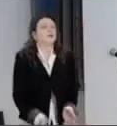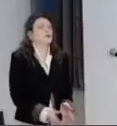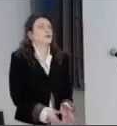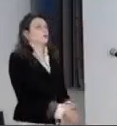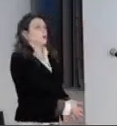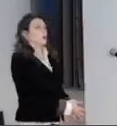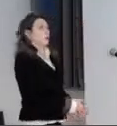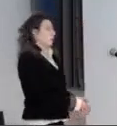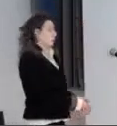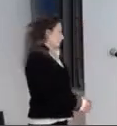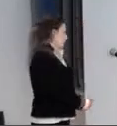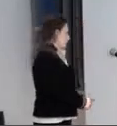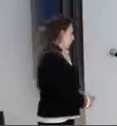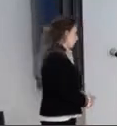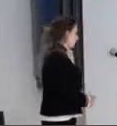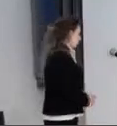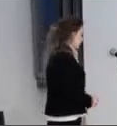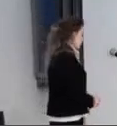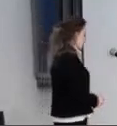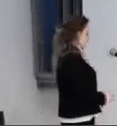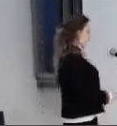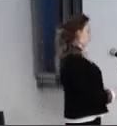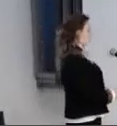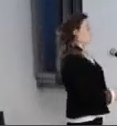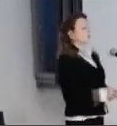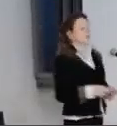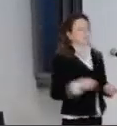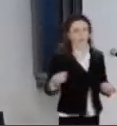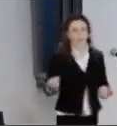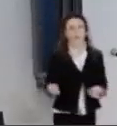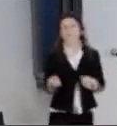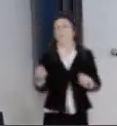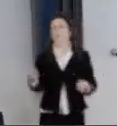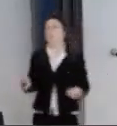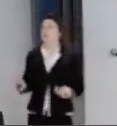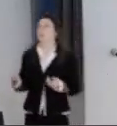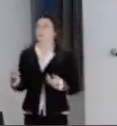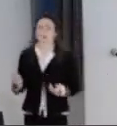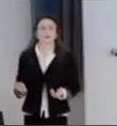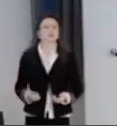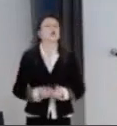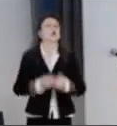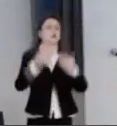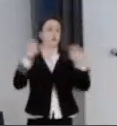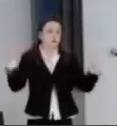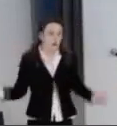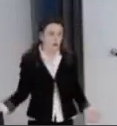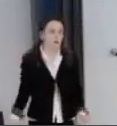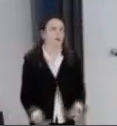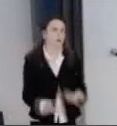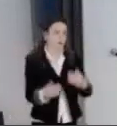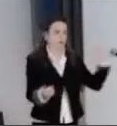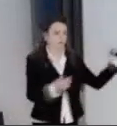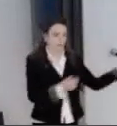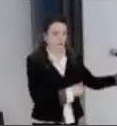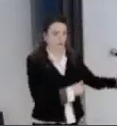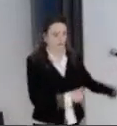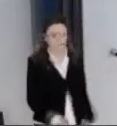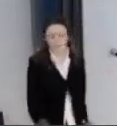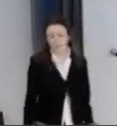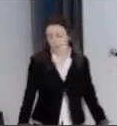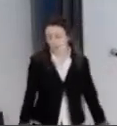Again, if you didn't know this, you would be missing out on something that makes this perfume awe-inspiring, as